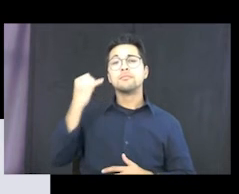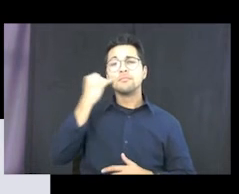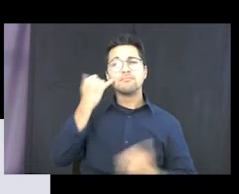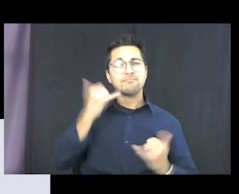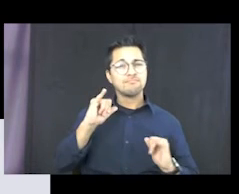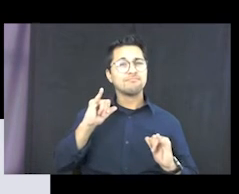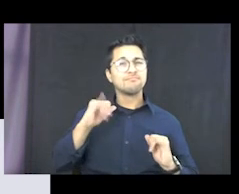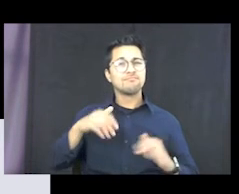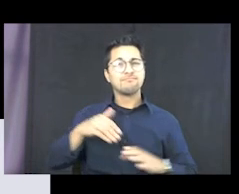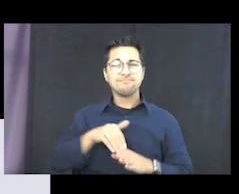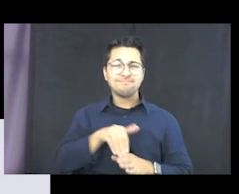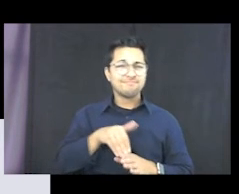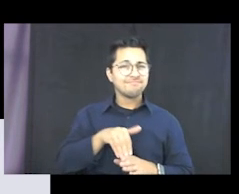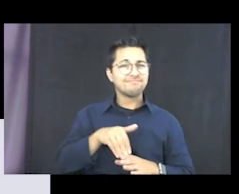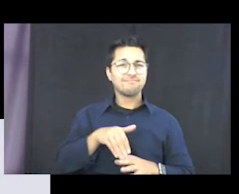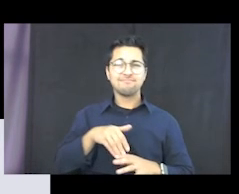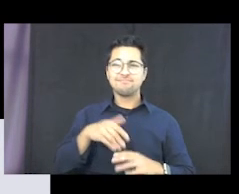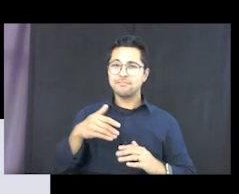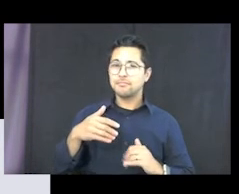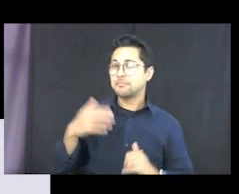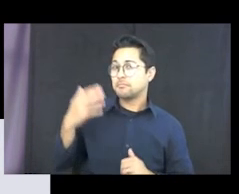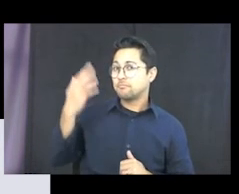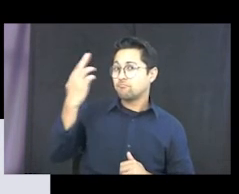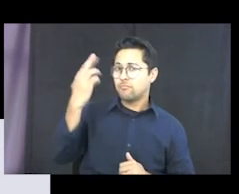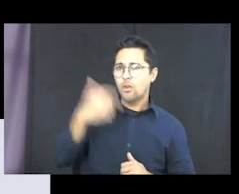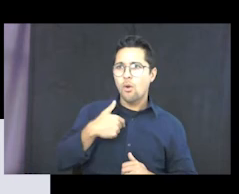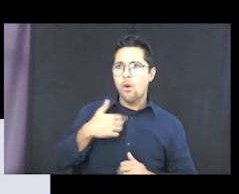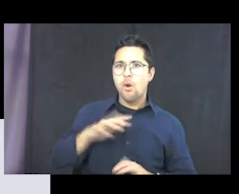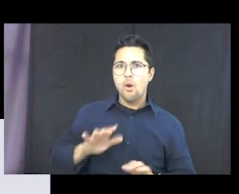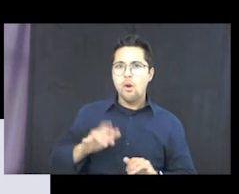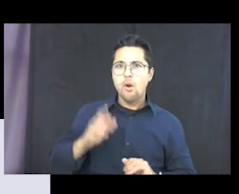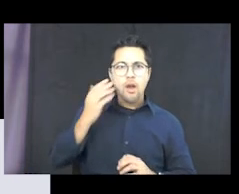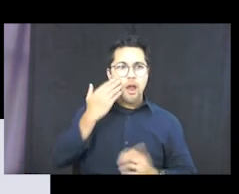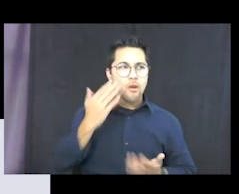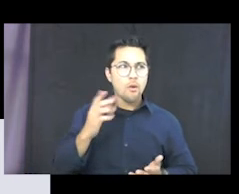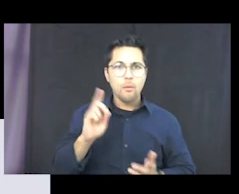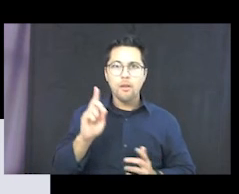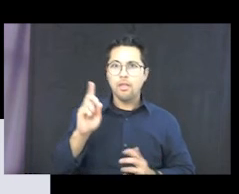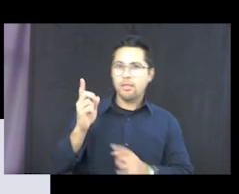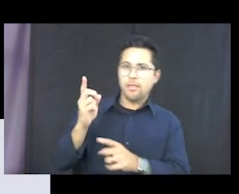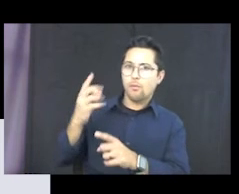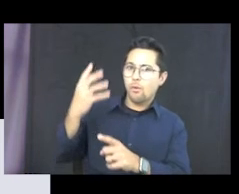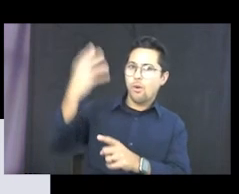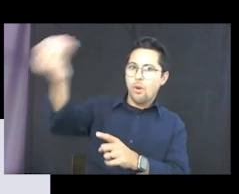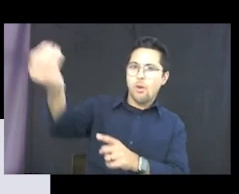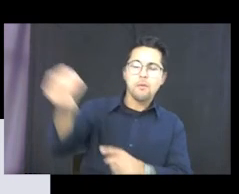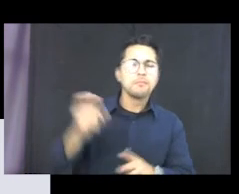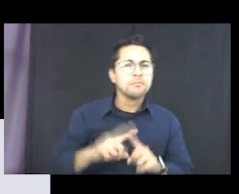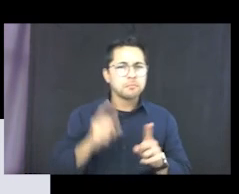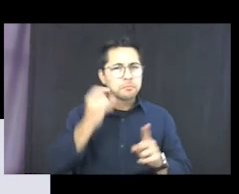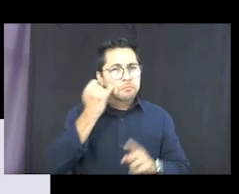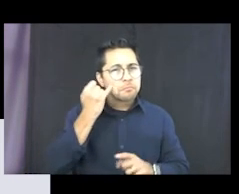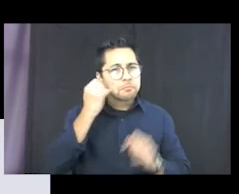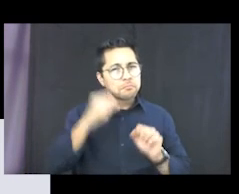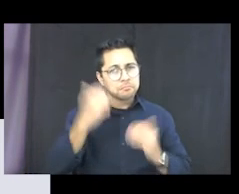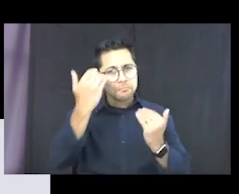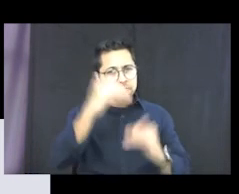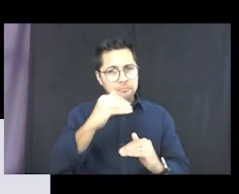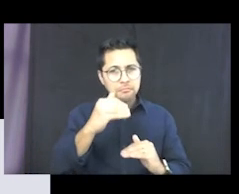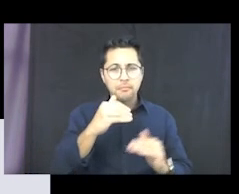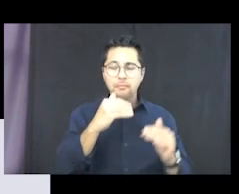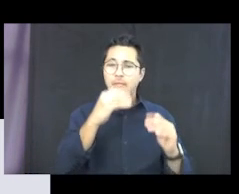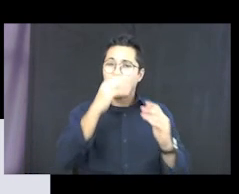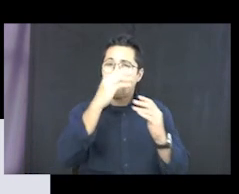reluctant to introduce a mobile device because, oh no, the places they'll go, but what if we could limit the access to